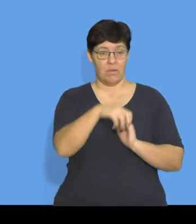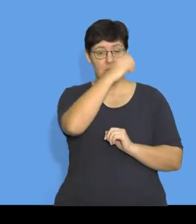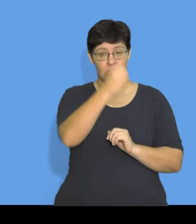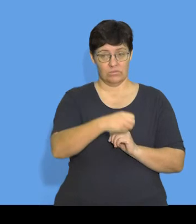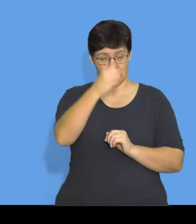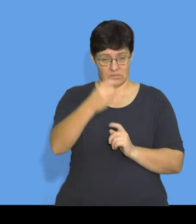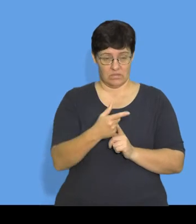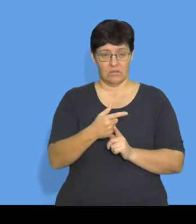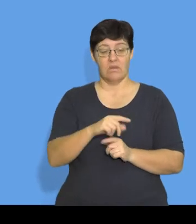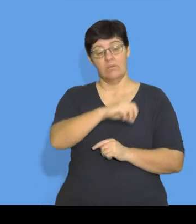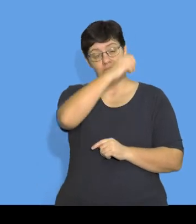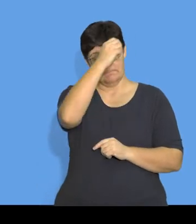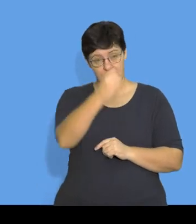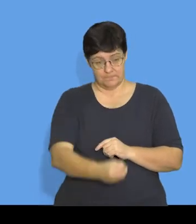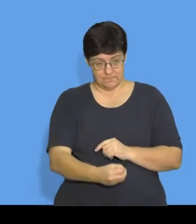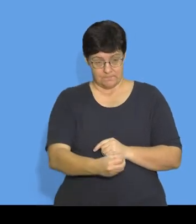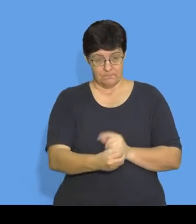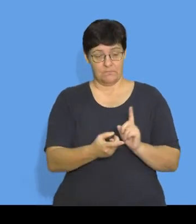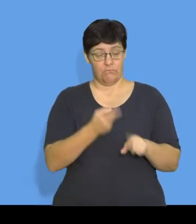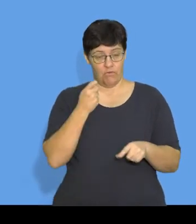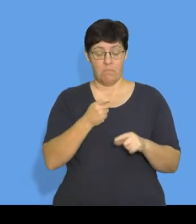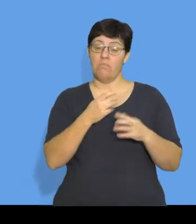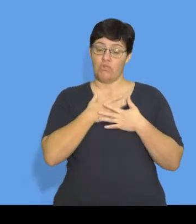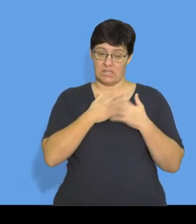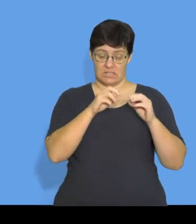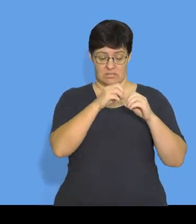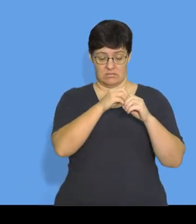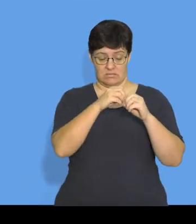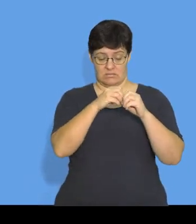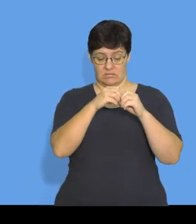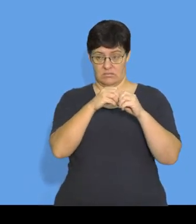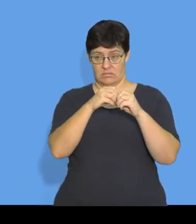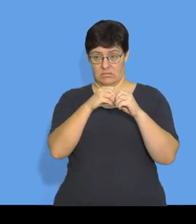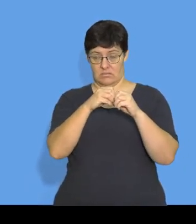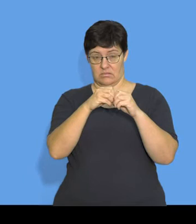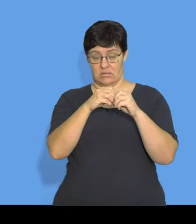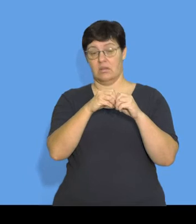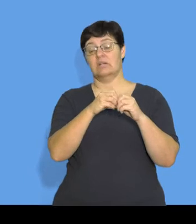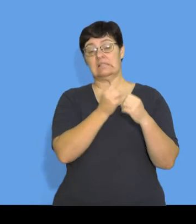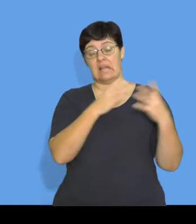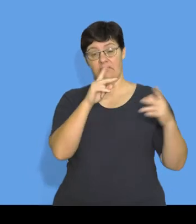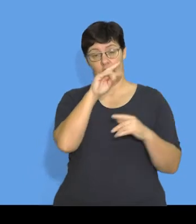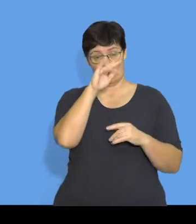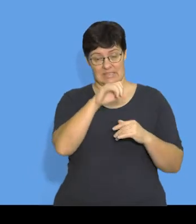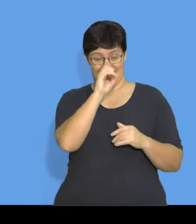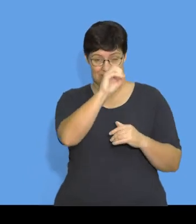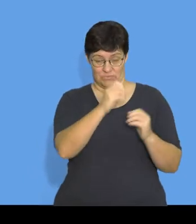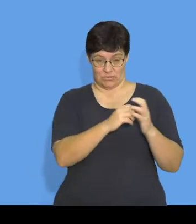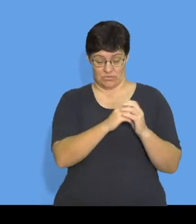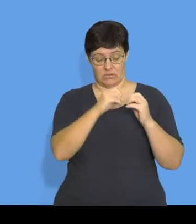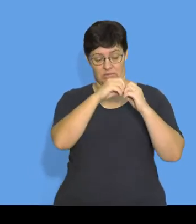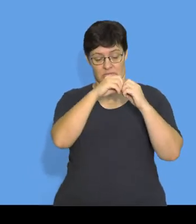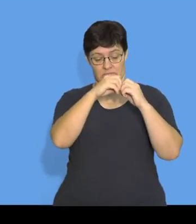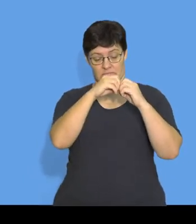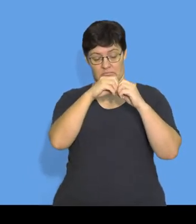is falling from rest. In other words, initial velocity is 0. Falls from a